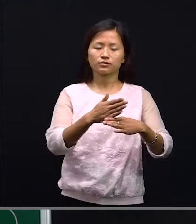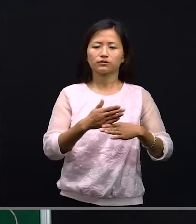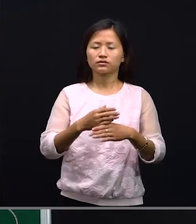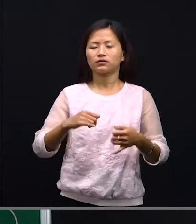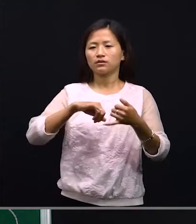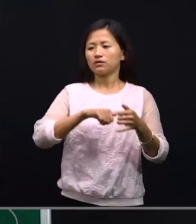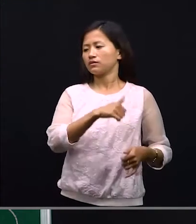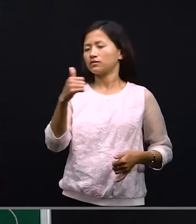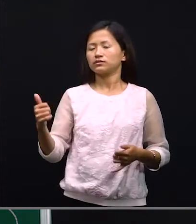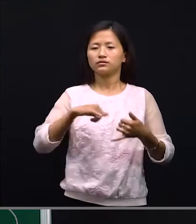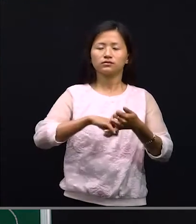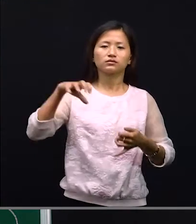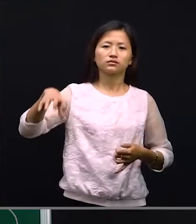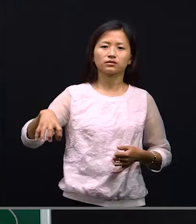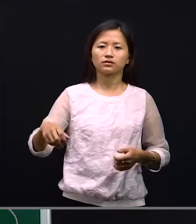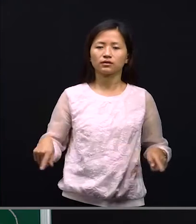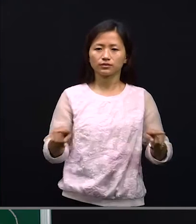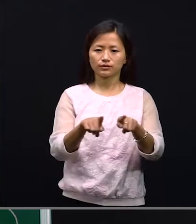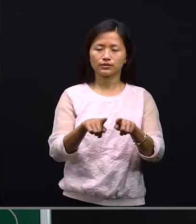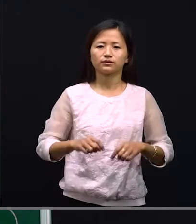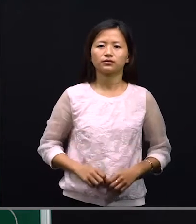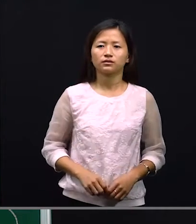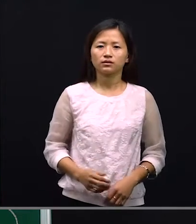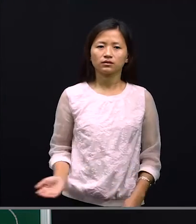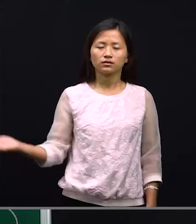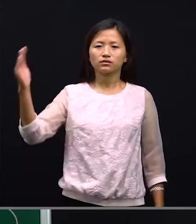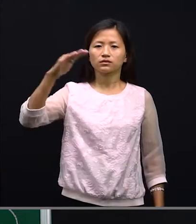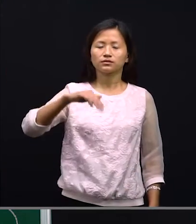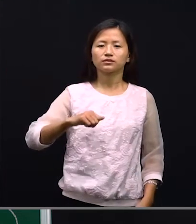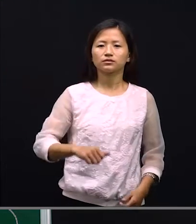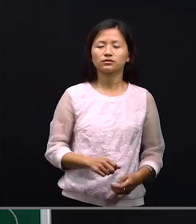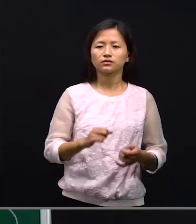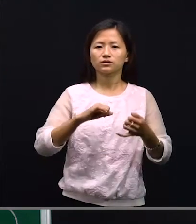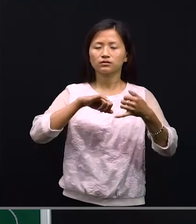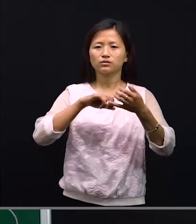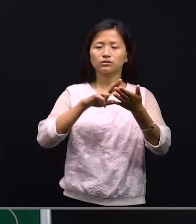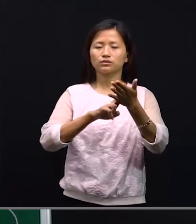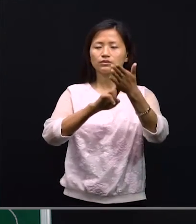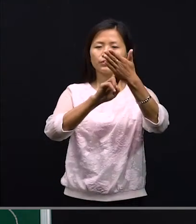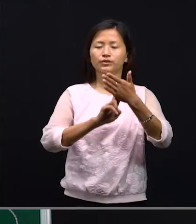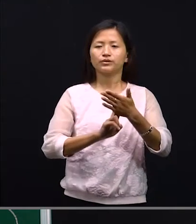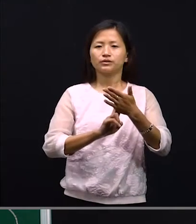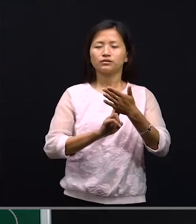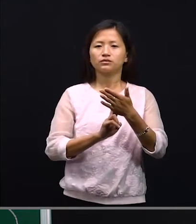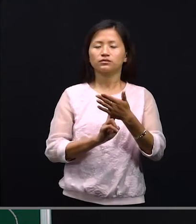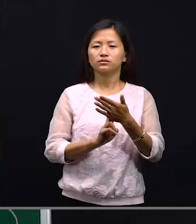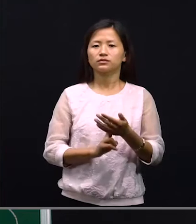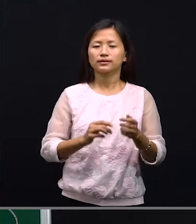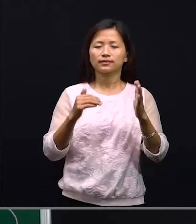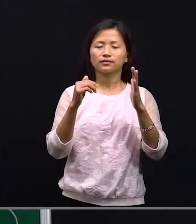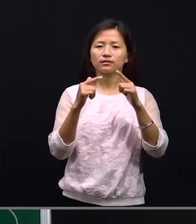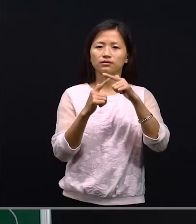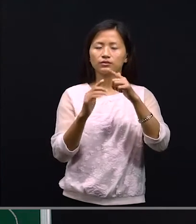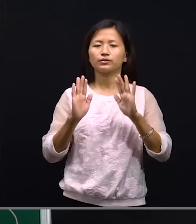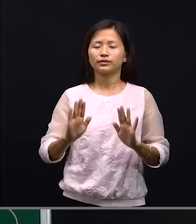well. Okay, and coming to the northern part of Nagaland, we have the Tizit River,